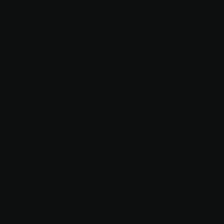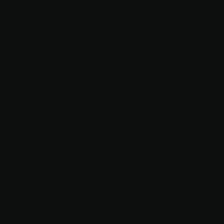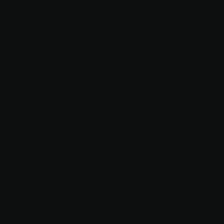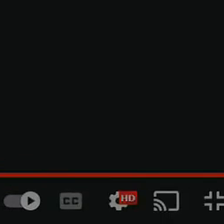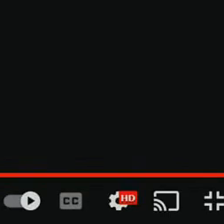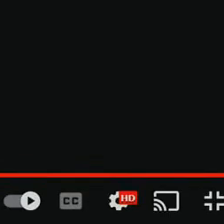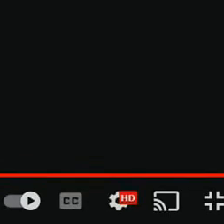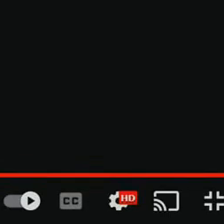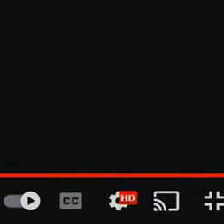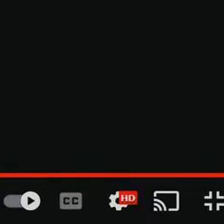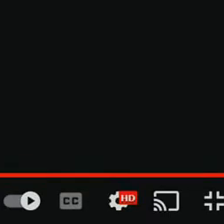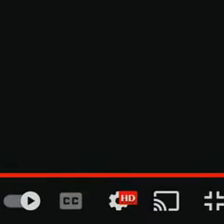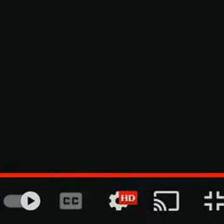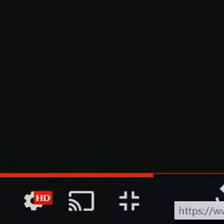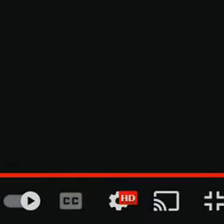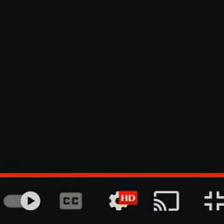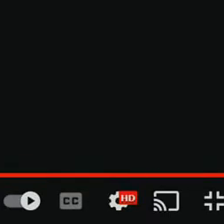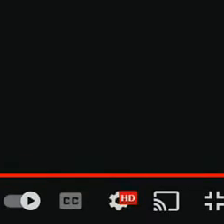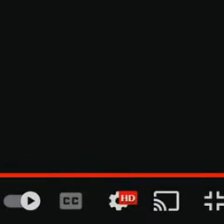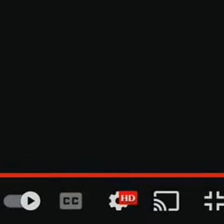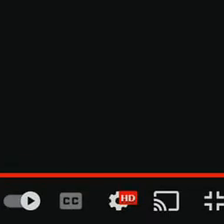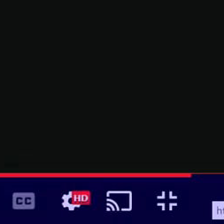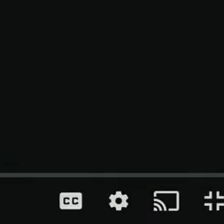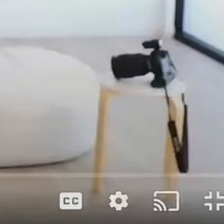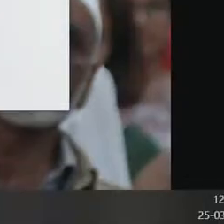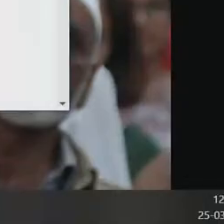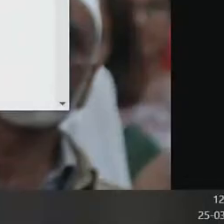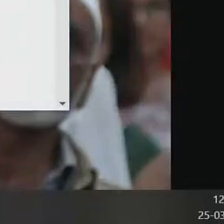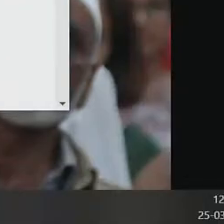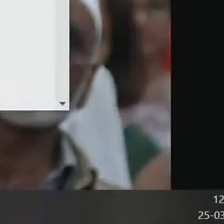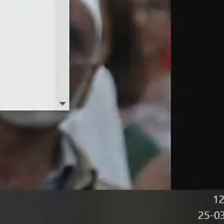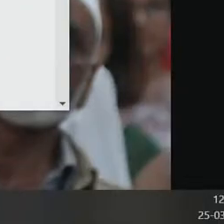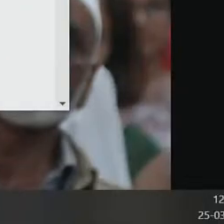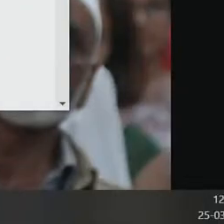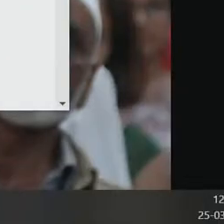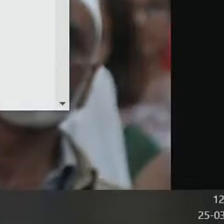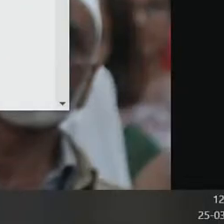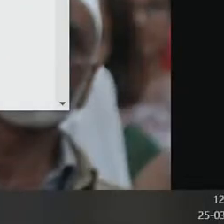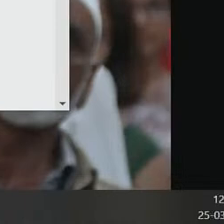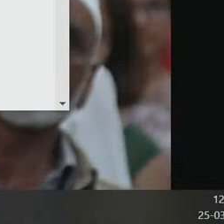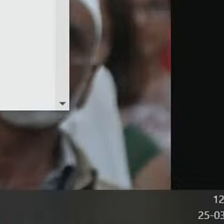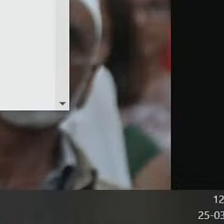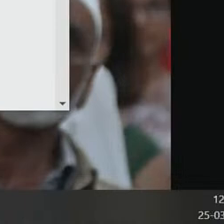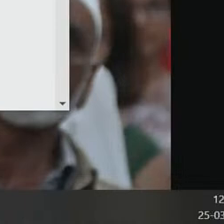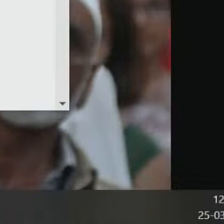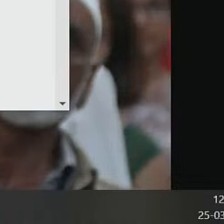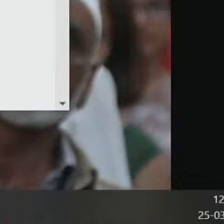Also request you to ignore the 2023. The video was made pre-pandemic.